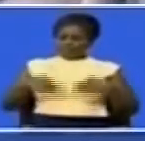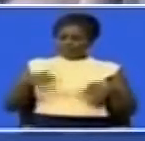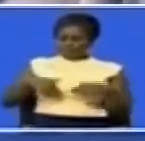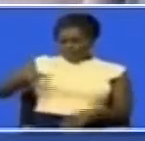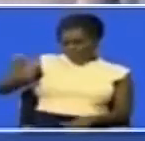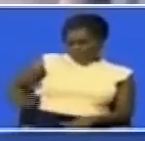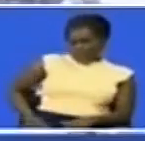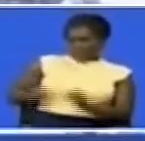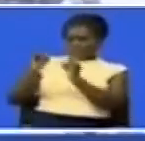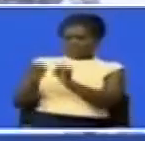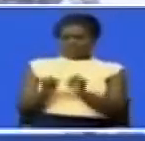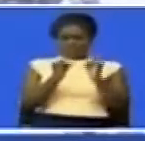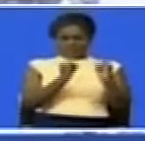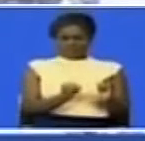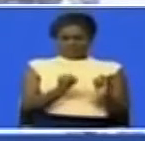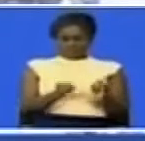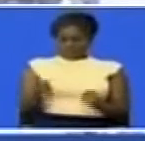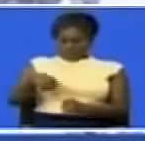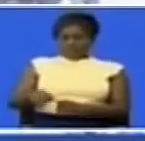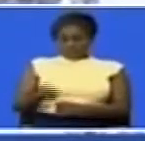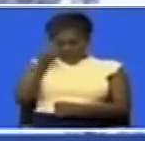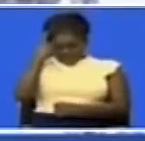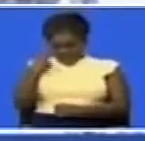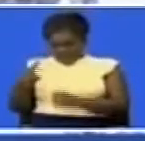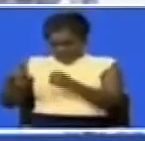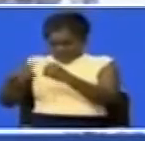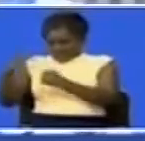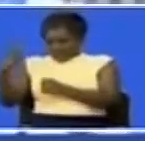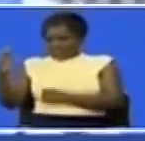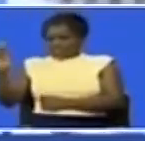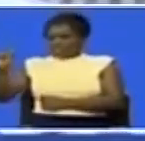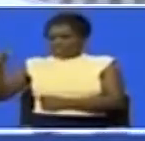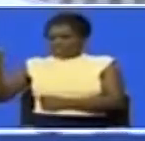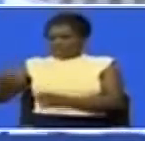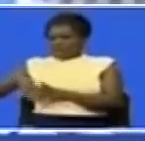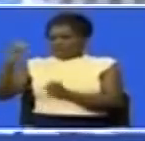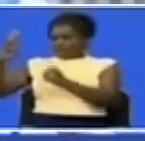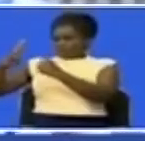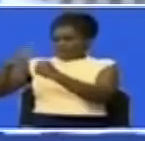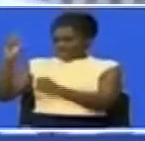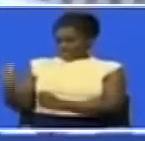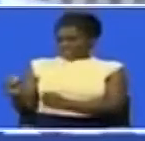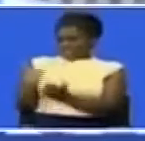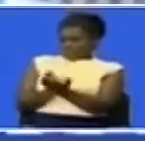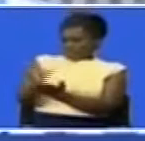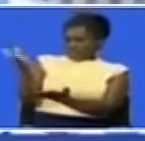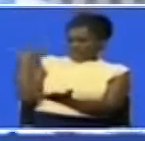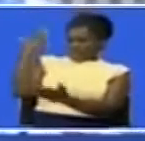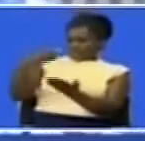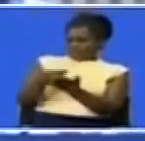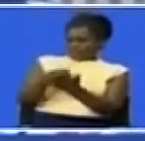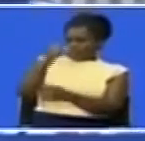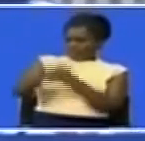the pockets of the individuals. We noticed that 73 million shillings out of 90 million shillings that we allocated last financial